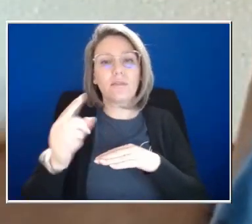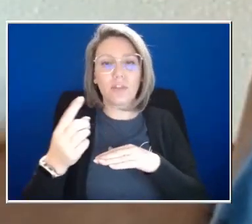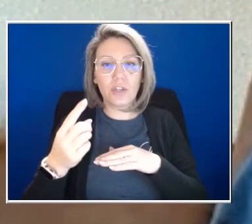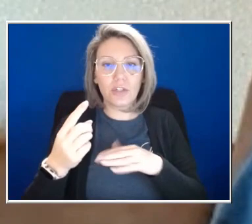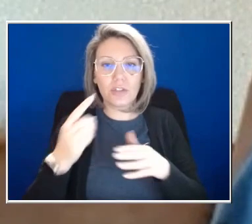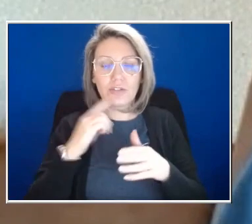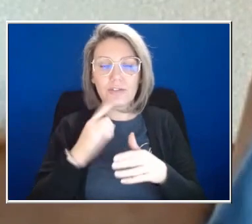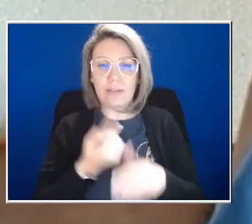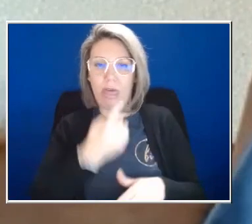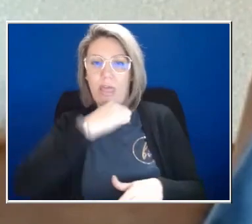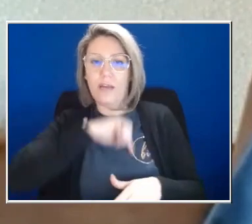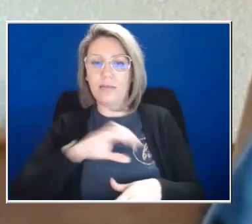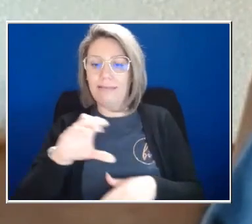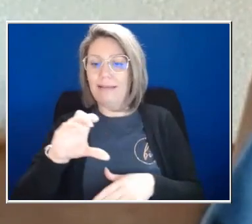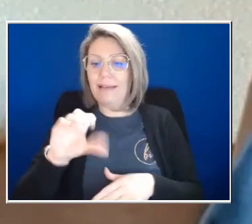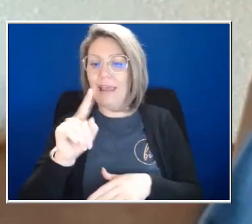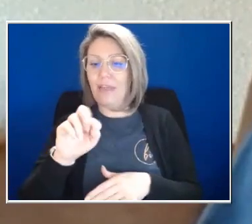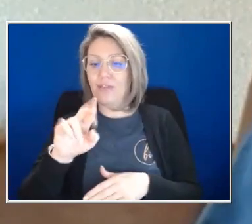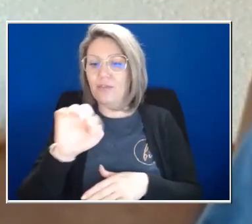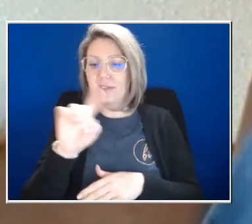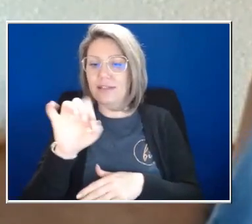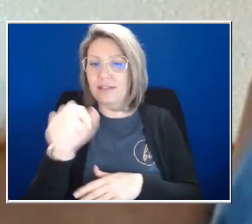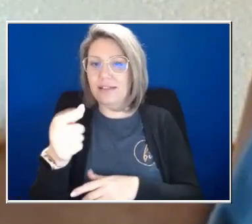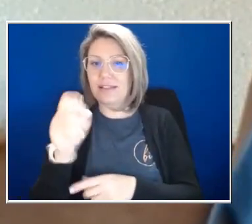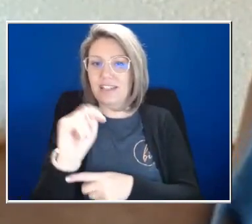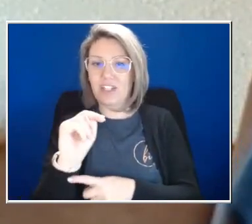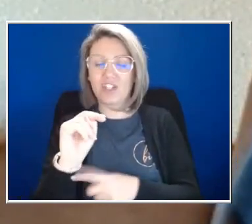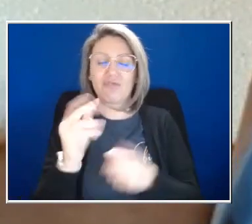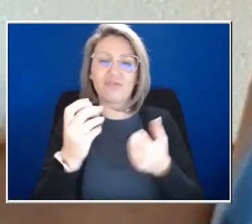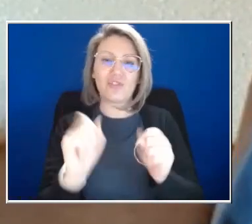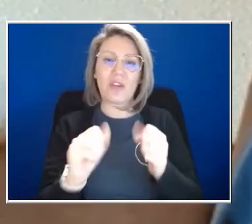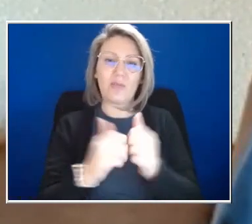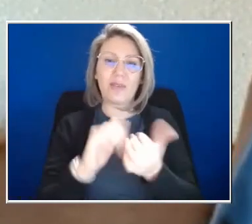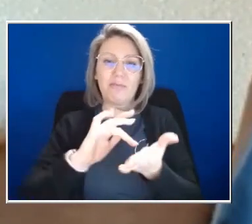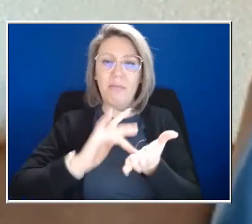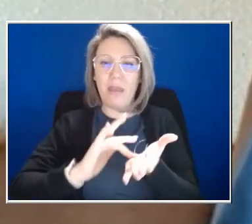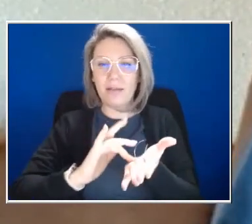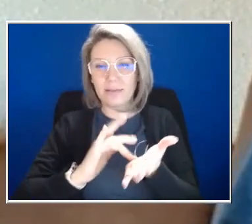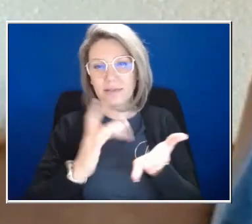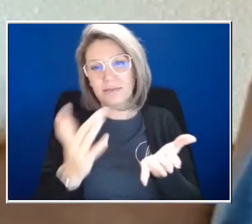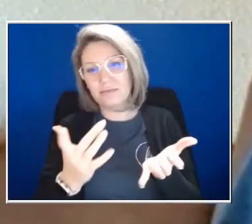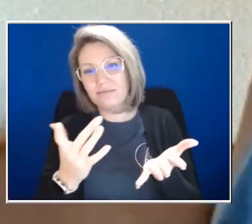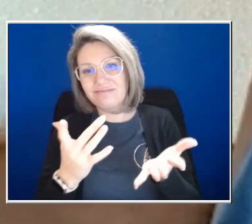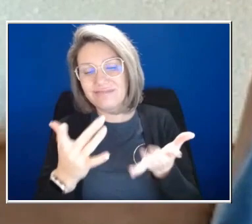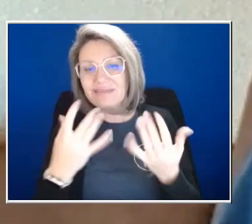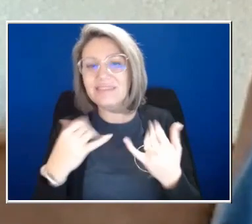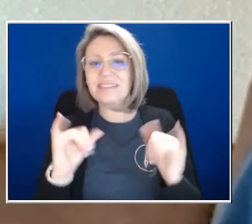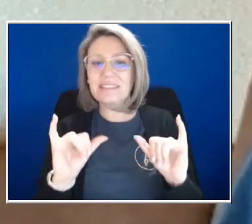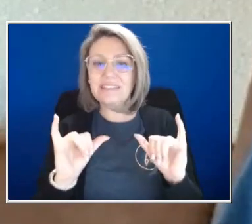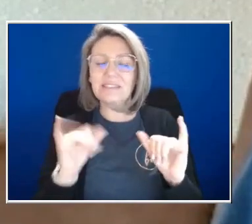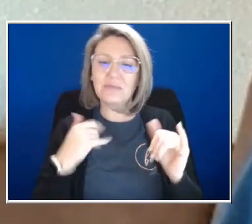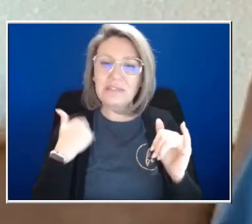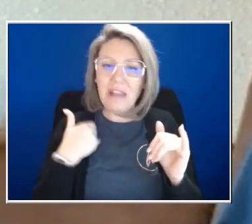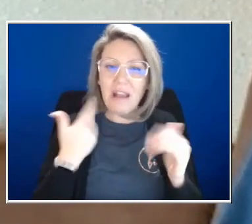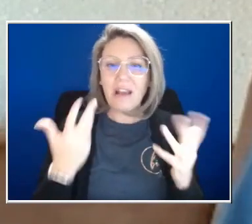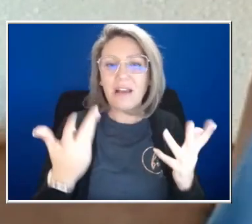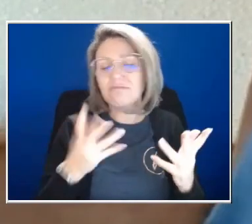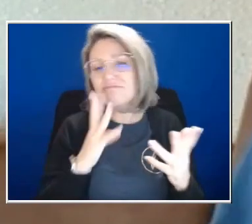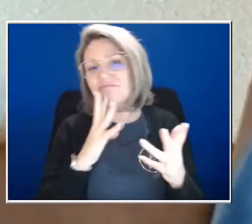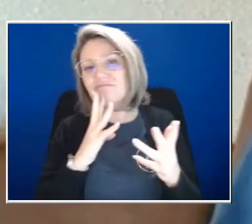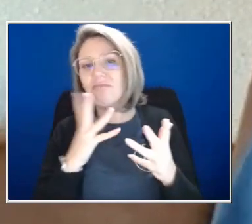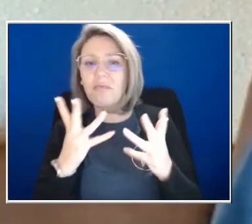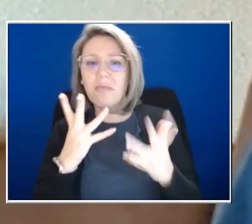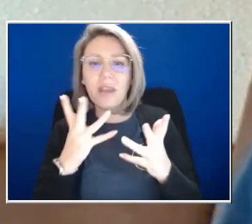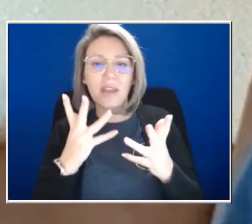catheterizations and stuff like that, they tried to do it with medicine. I was still relatively young. There was talks of, getting